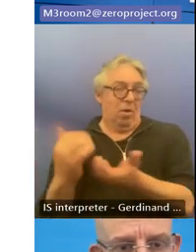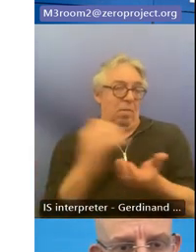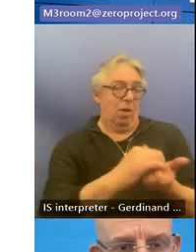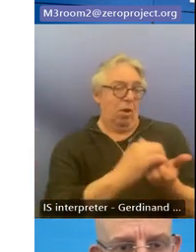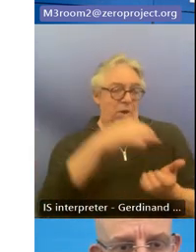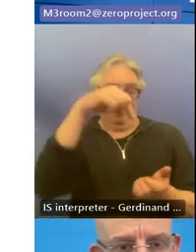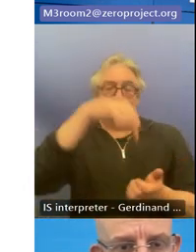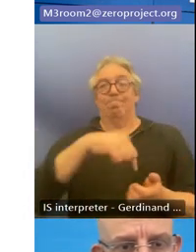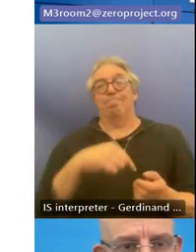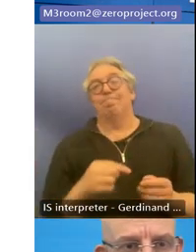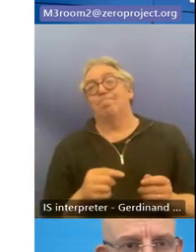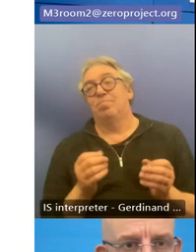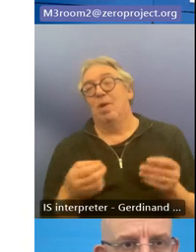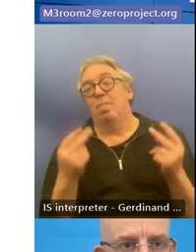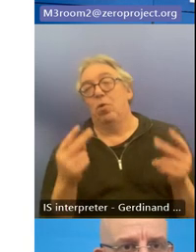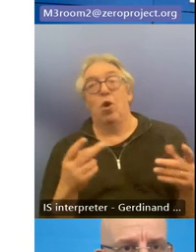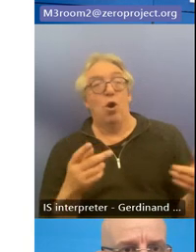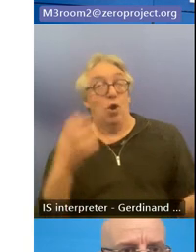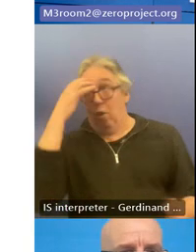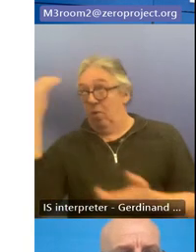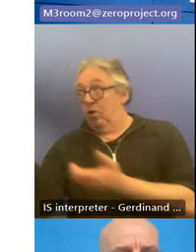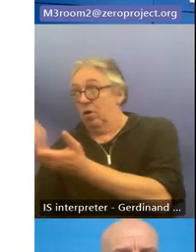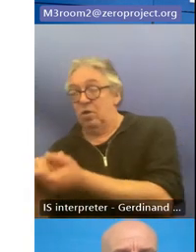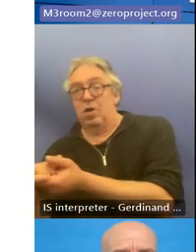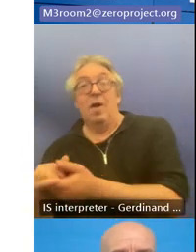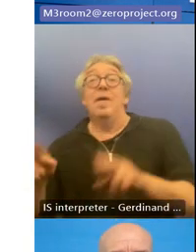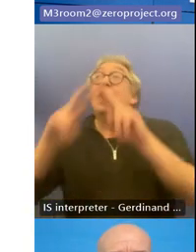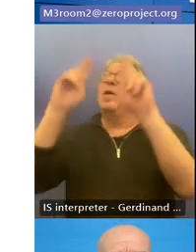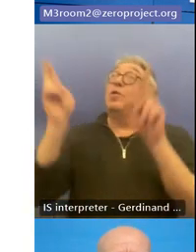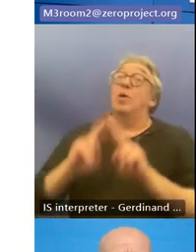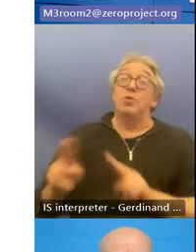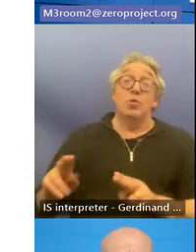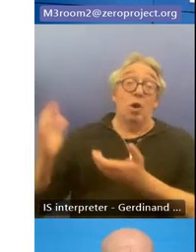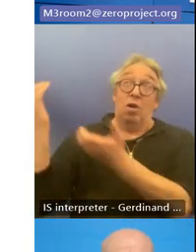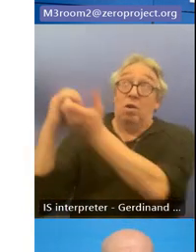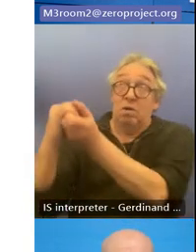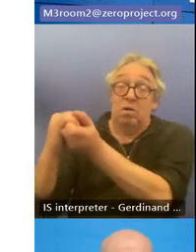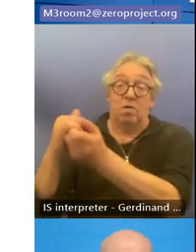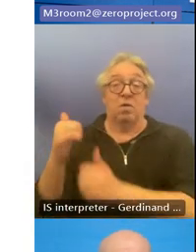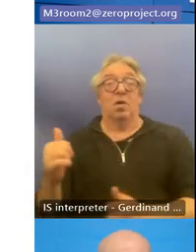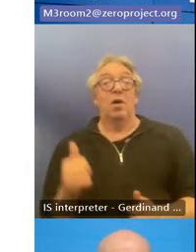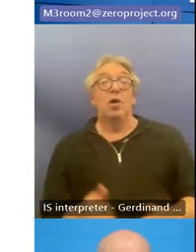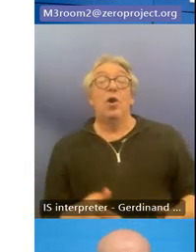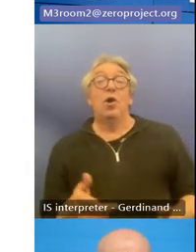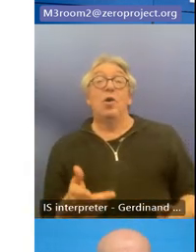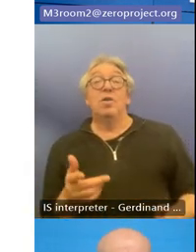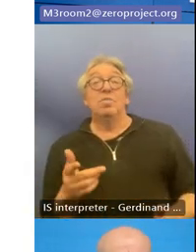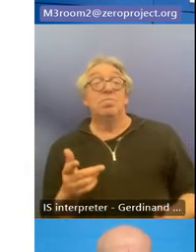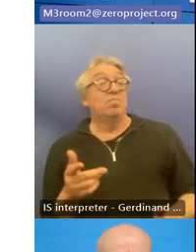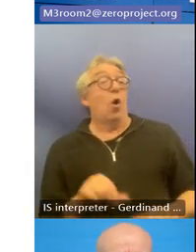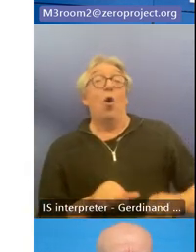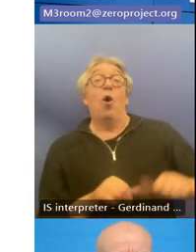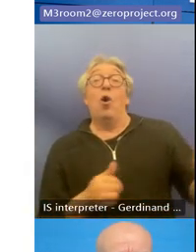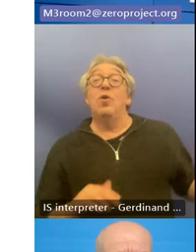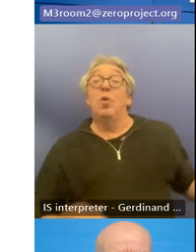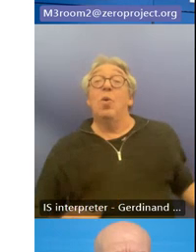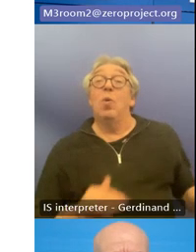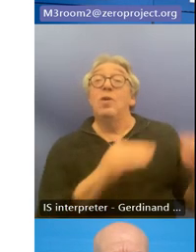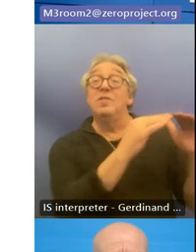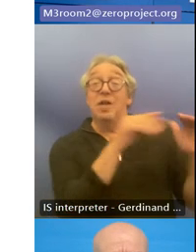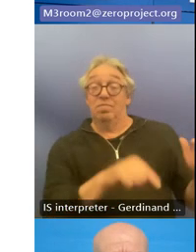It's partnership with the government, partnership with international community, partnership with civil societies, and which is very most